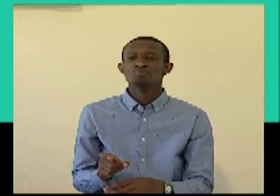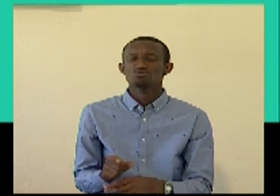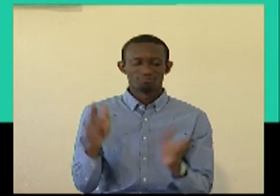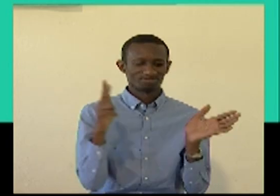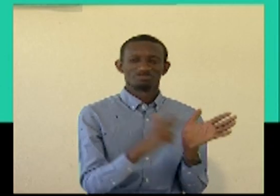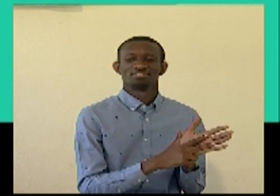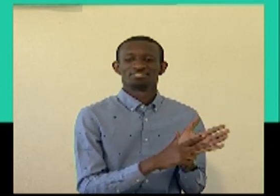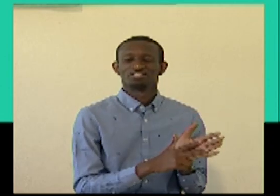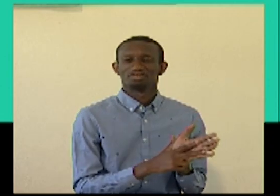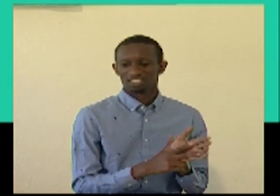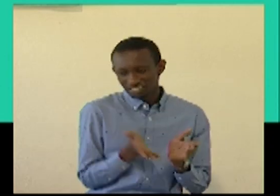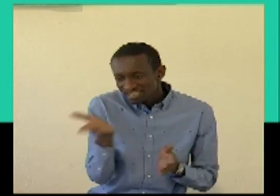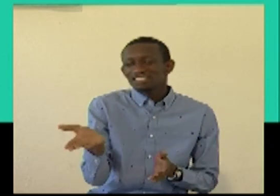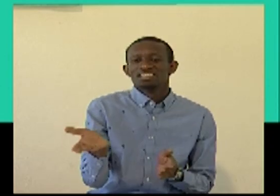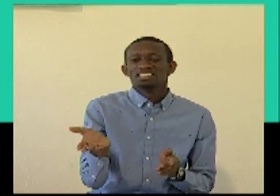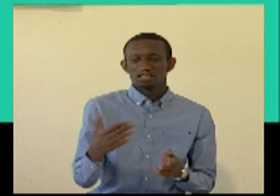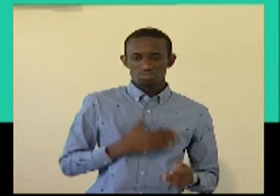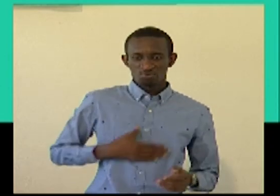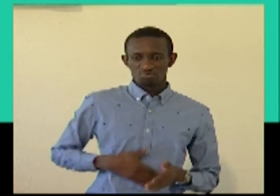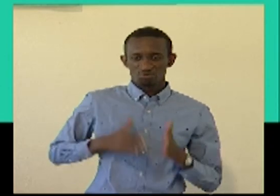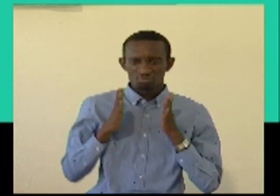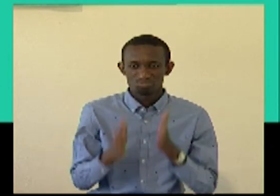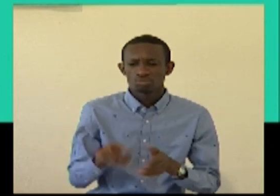Amedeo Avogadro, the Italian scientist.